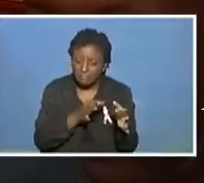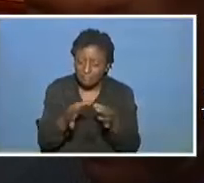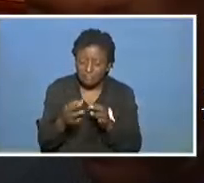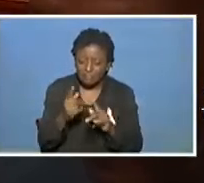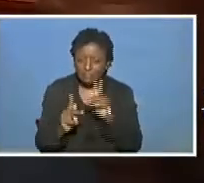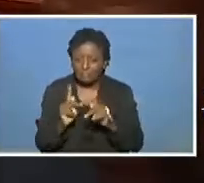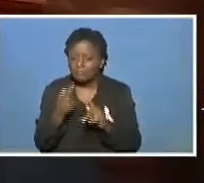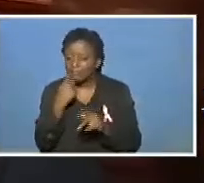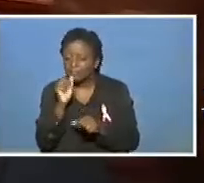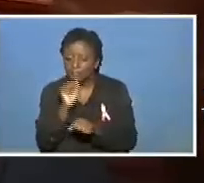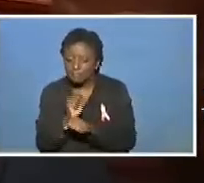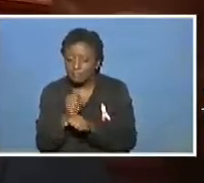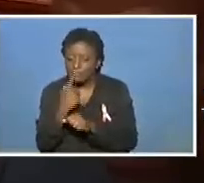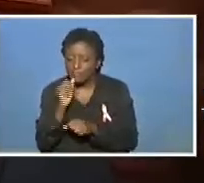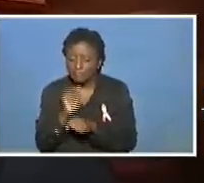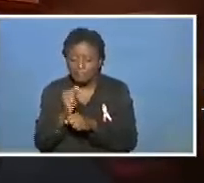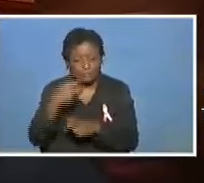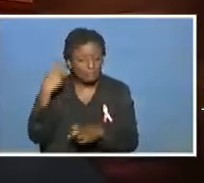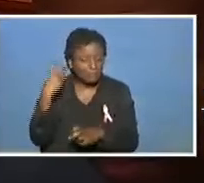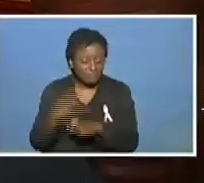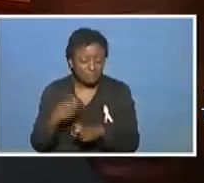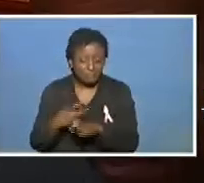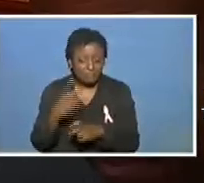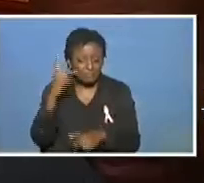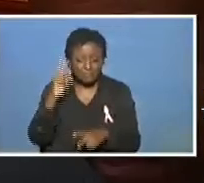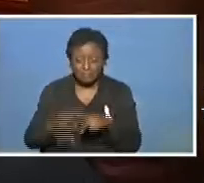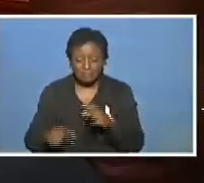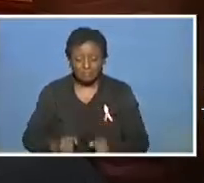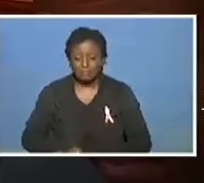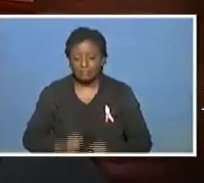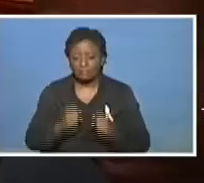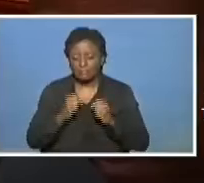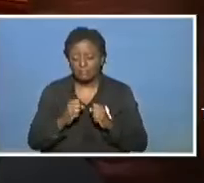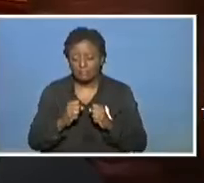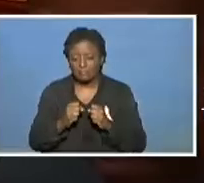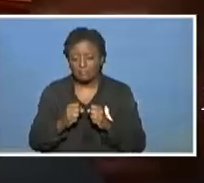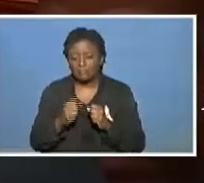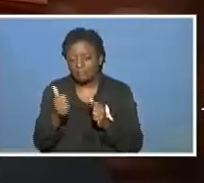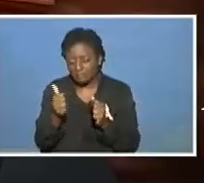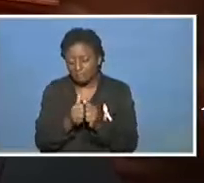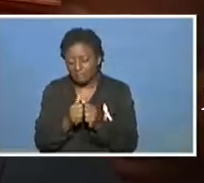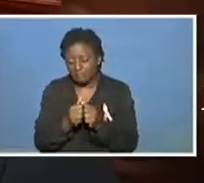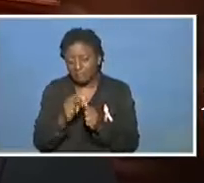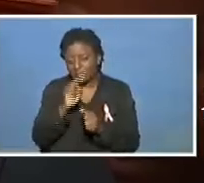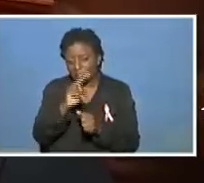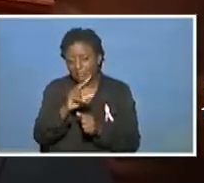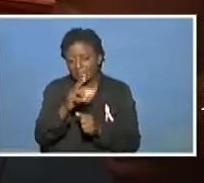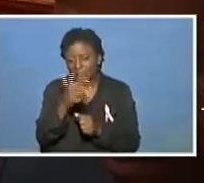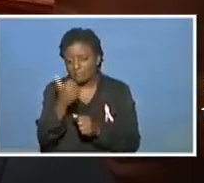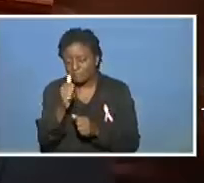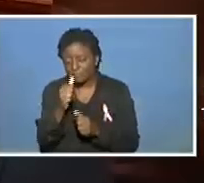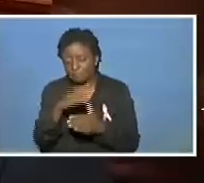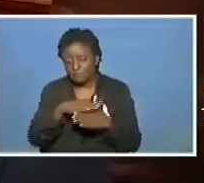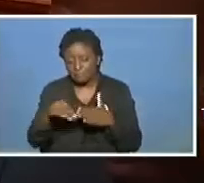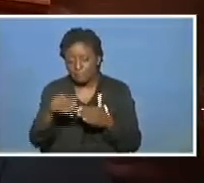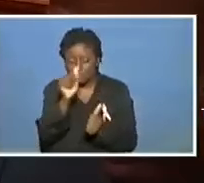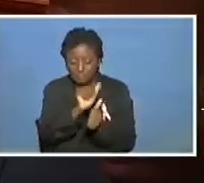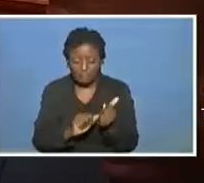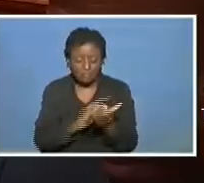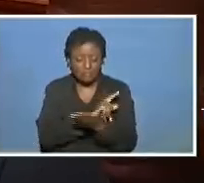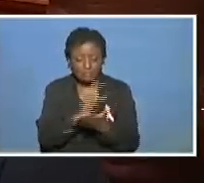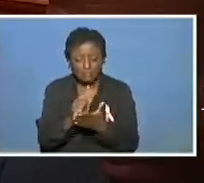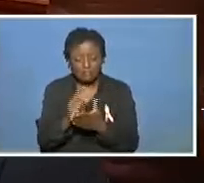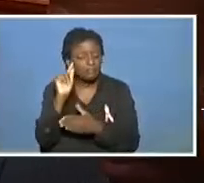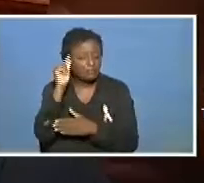employed, who work incredibly hard and cannot survive off the current wage of $210 per week.